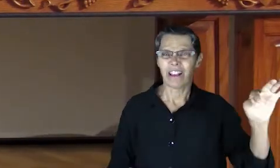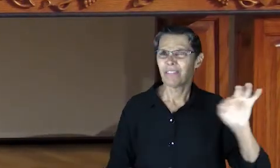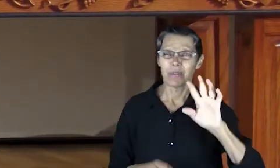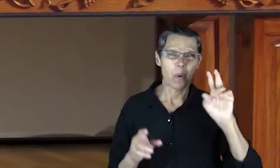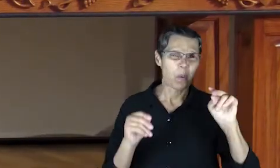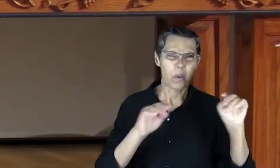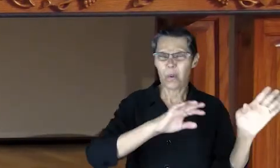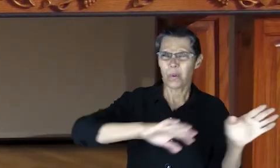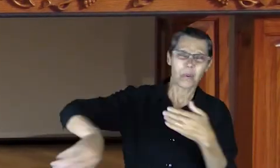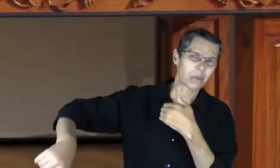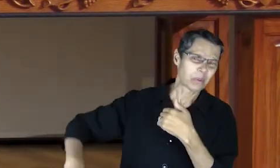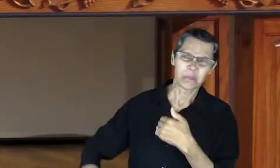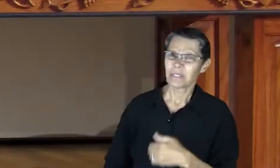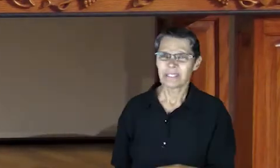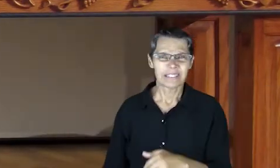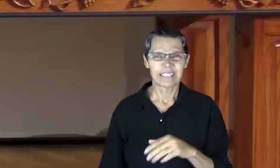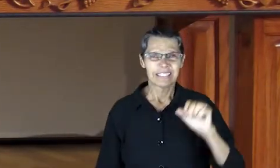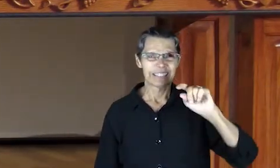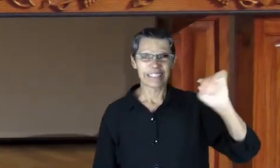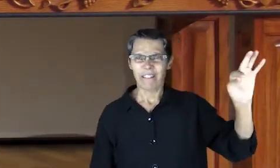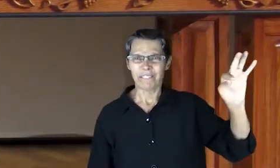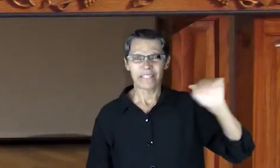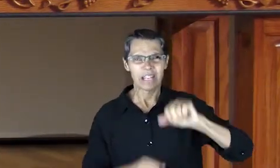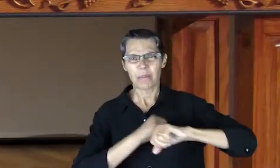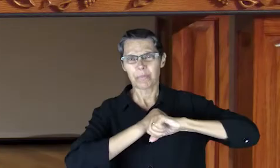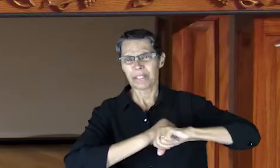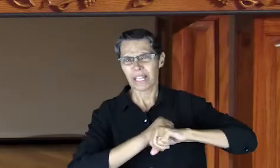In fact, I don't want you to do that. That's not what will